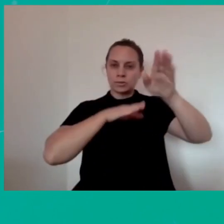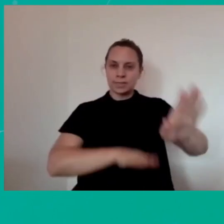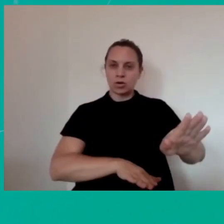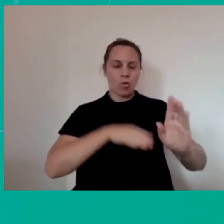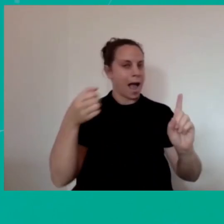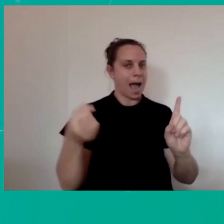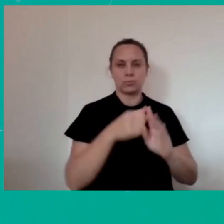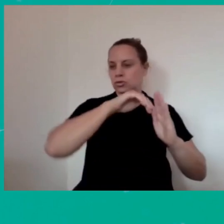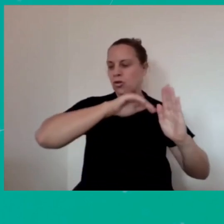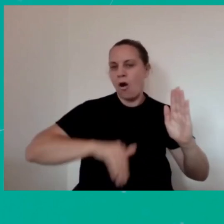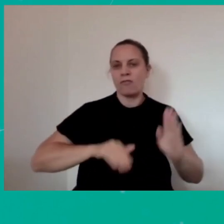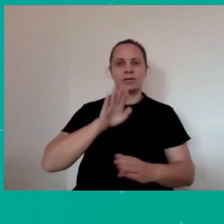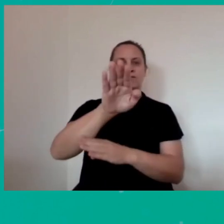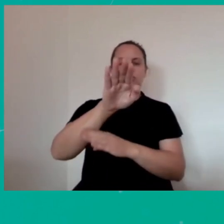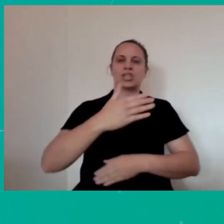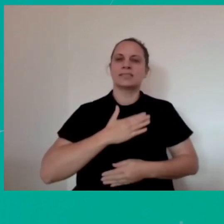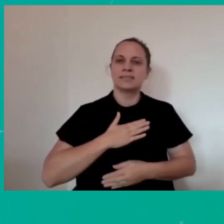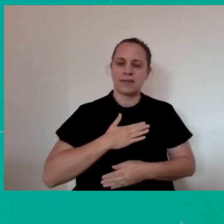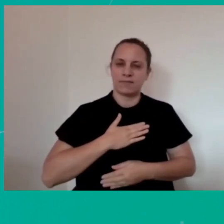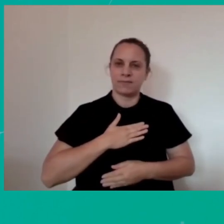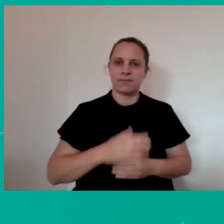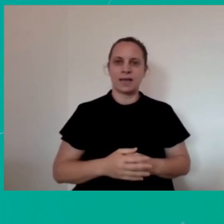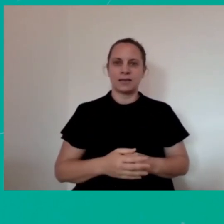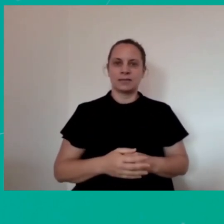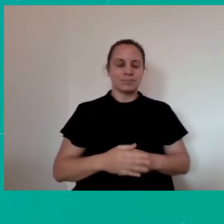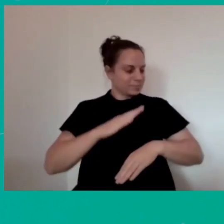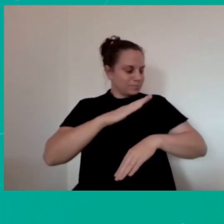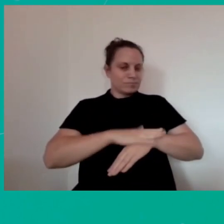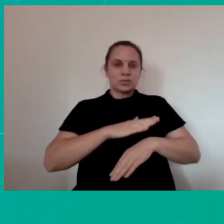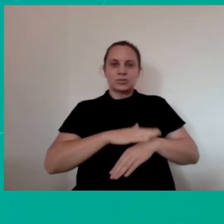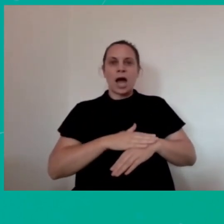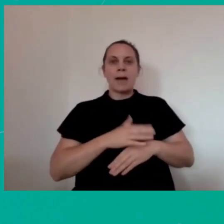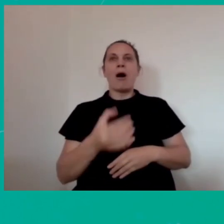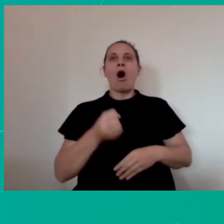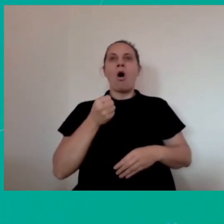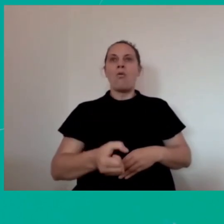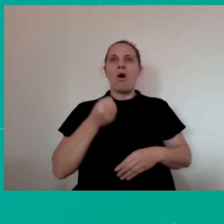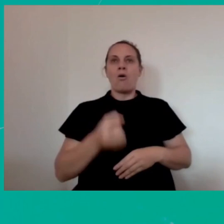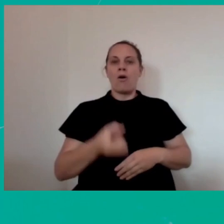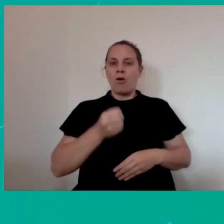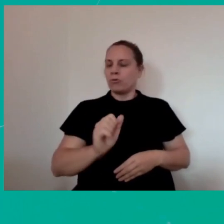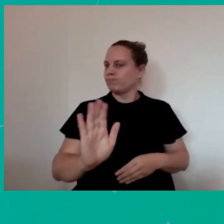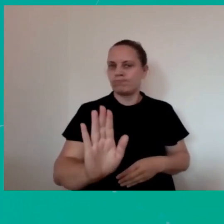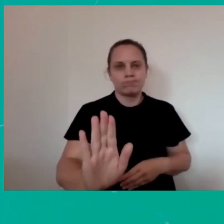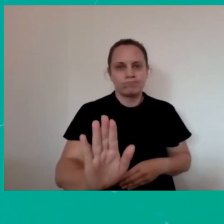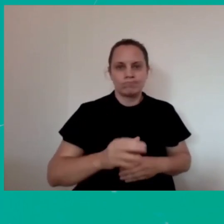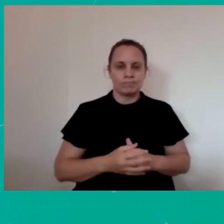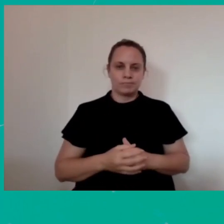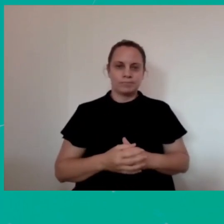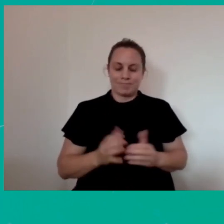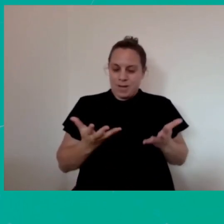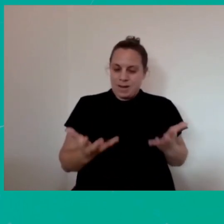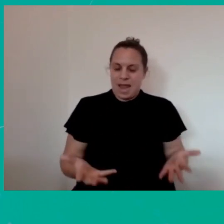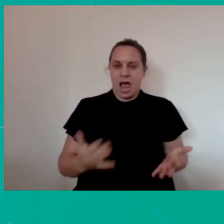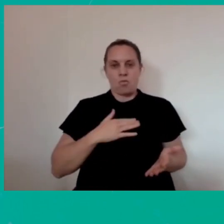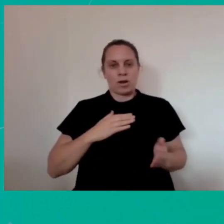Zealand. We can't procrastinate on these issues anymore. I'm going to hand back